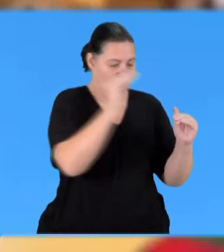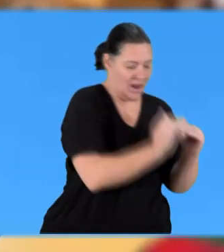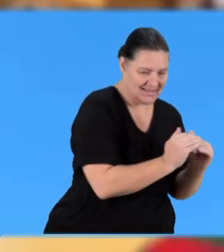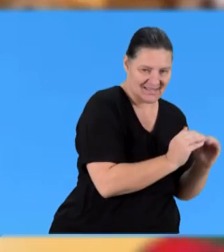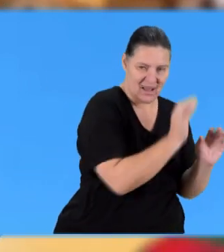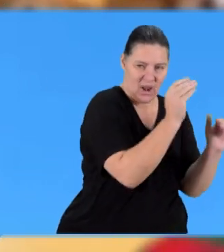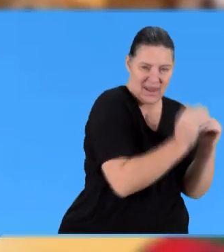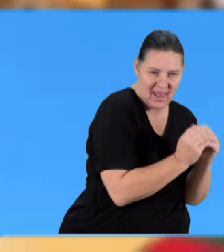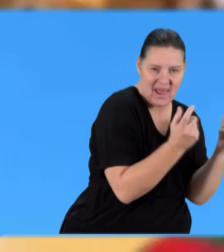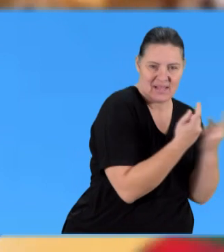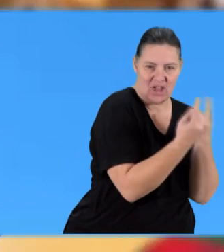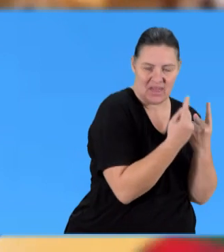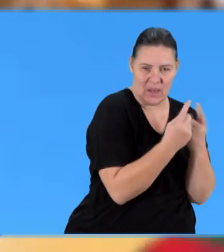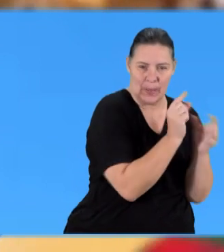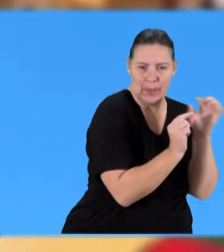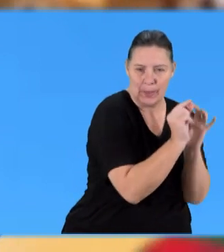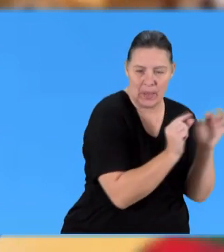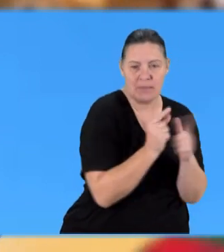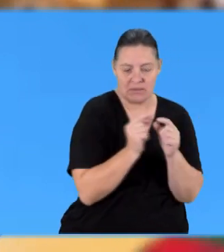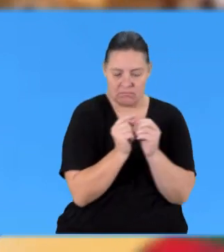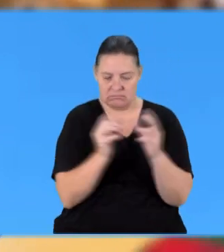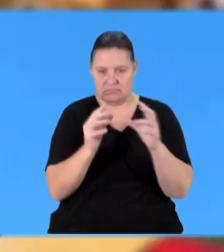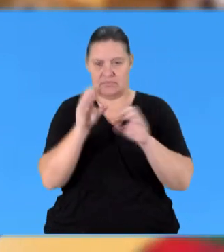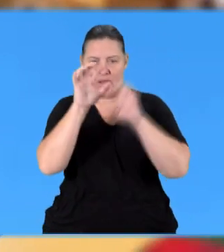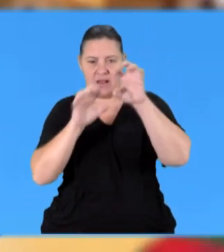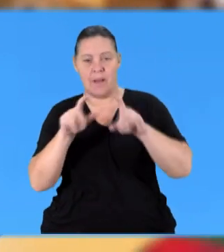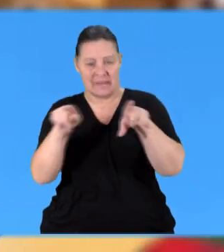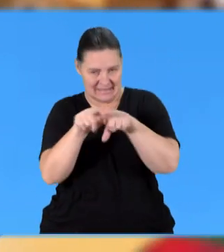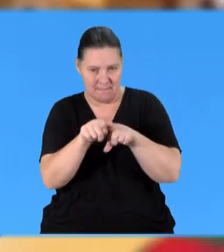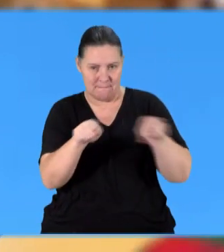represent it in a graph? How is it going to look like?